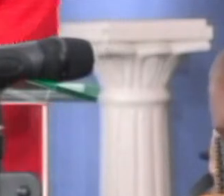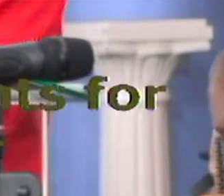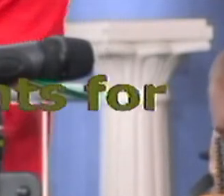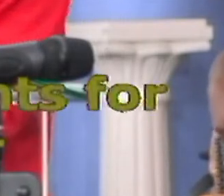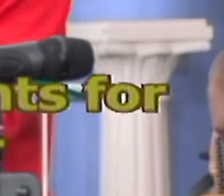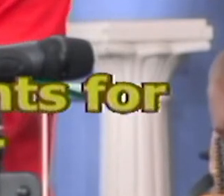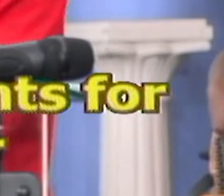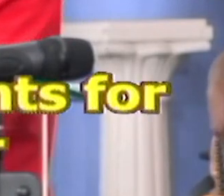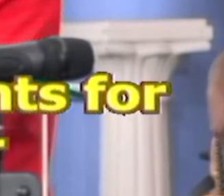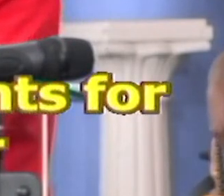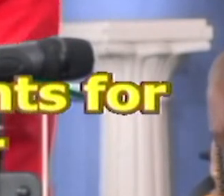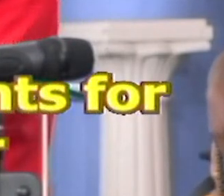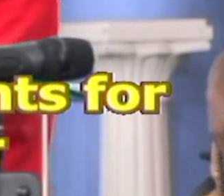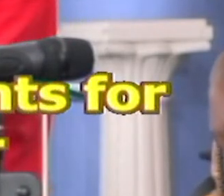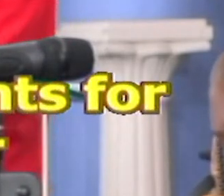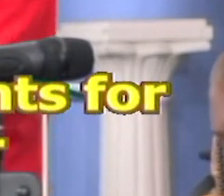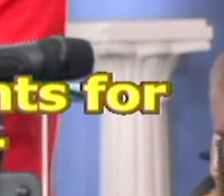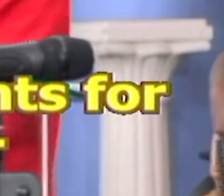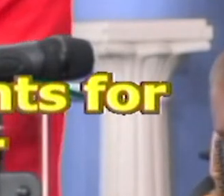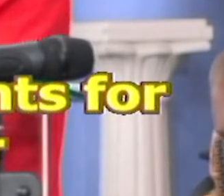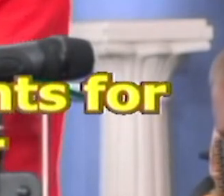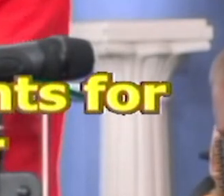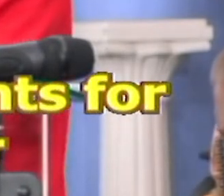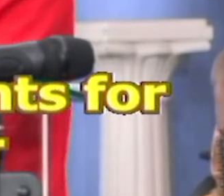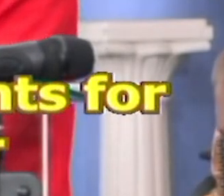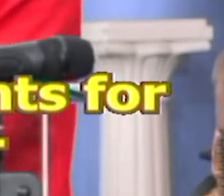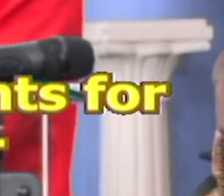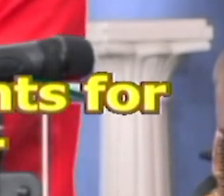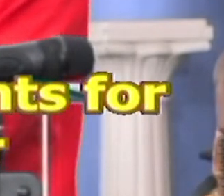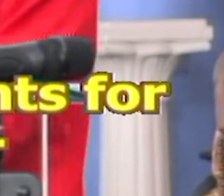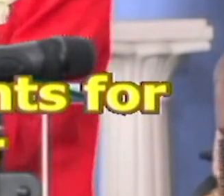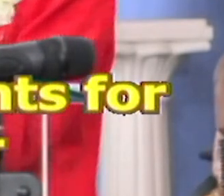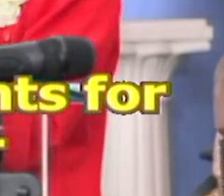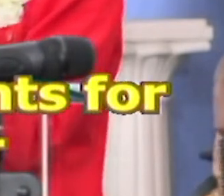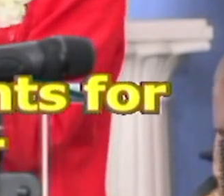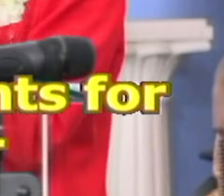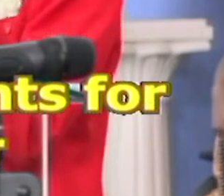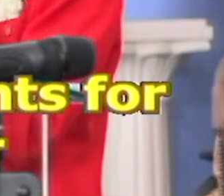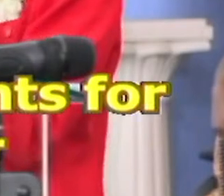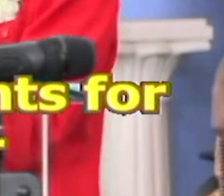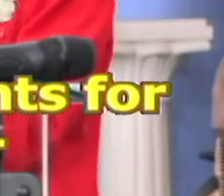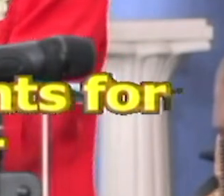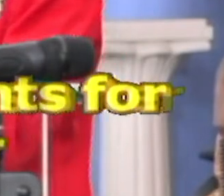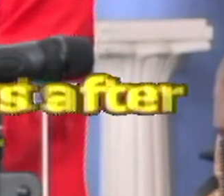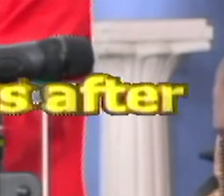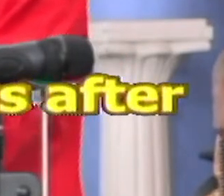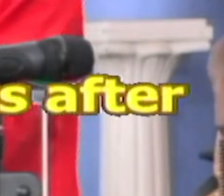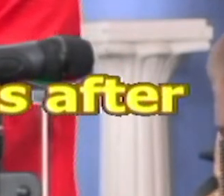As the deer pants for the water.